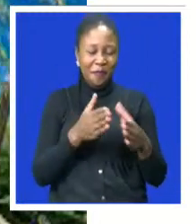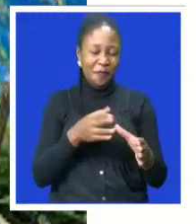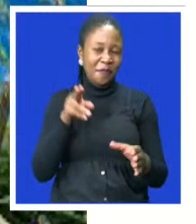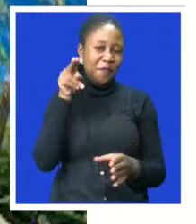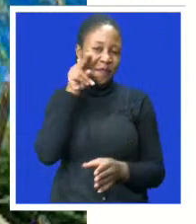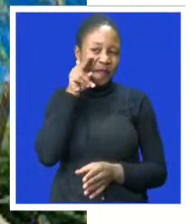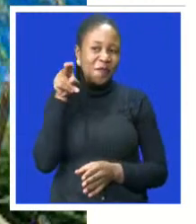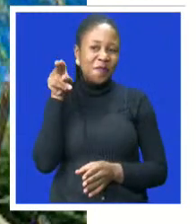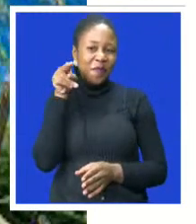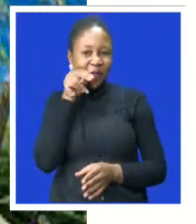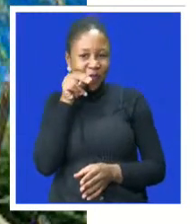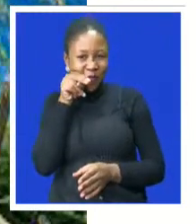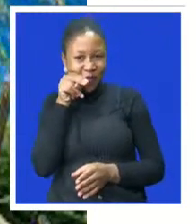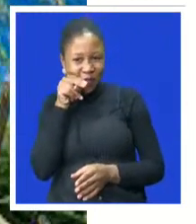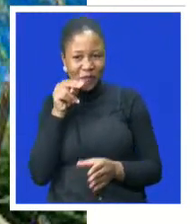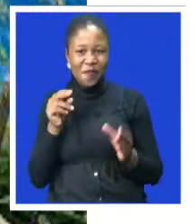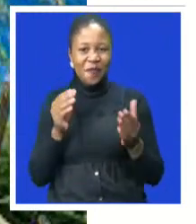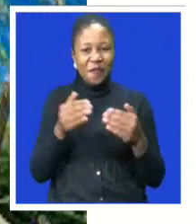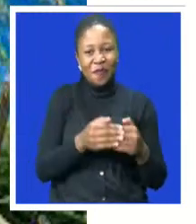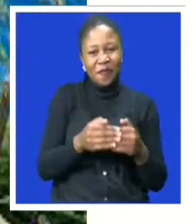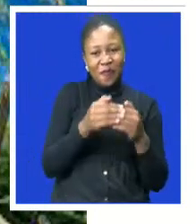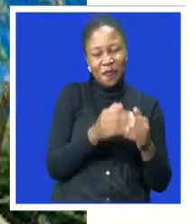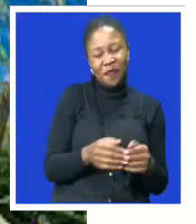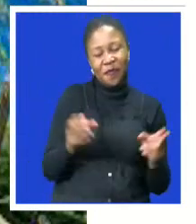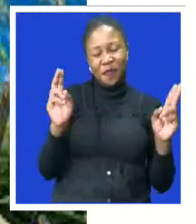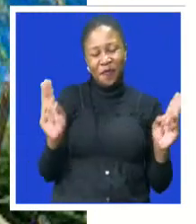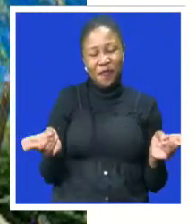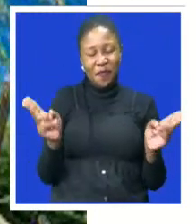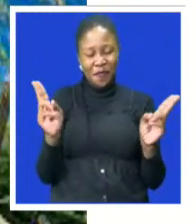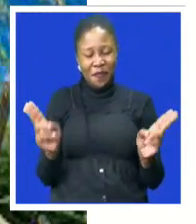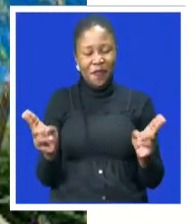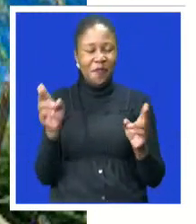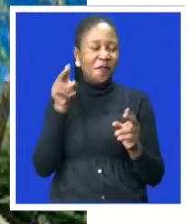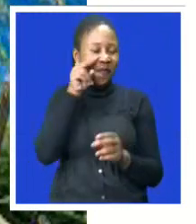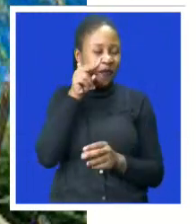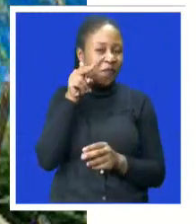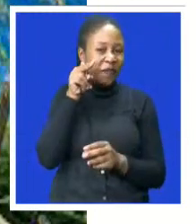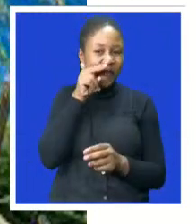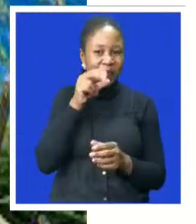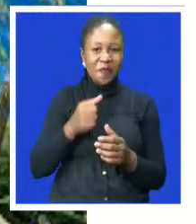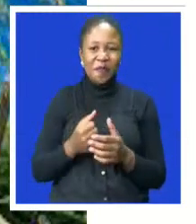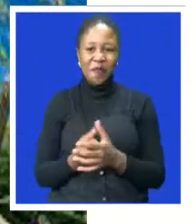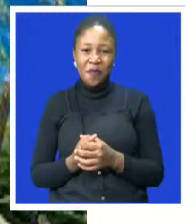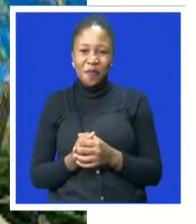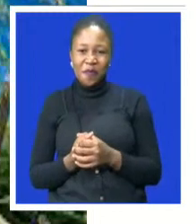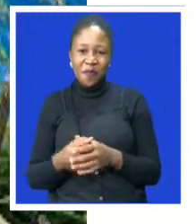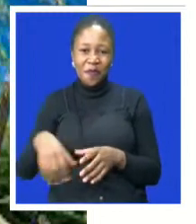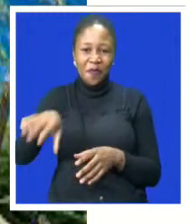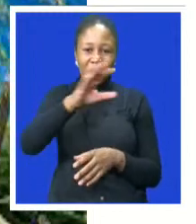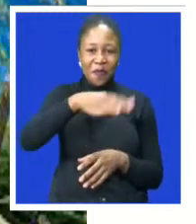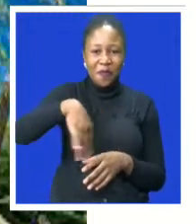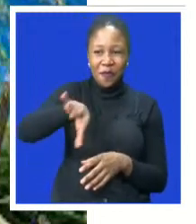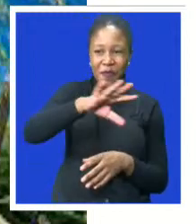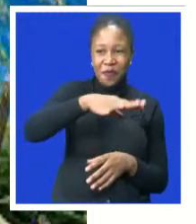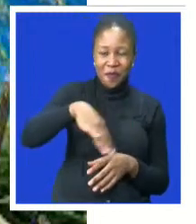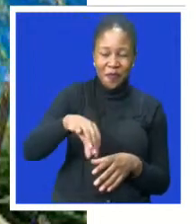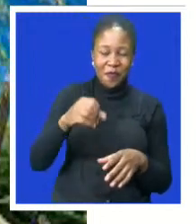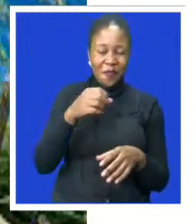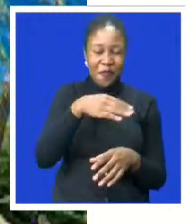just because you need it. All of this is